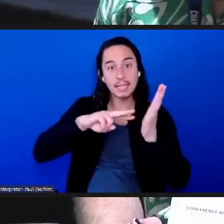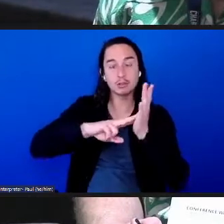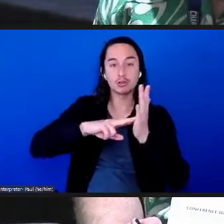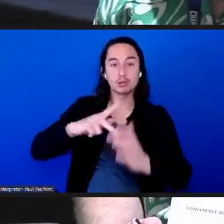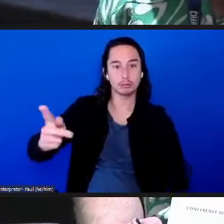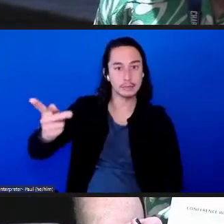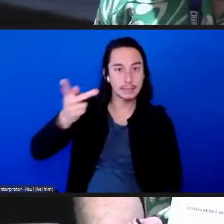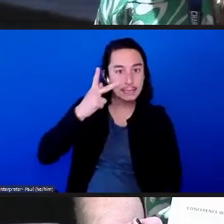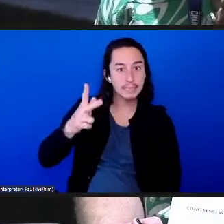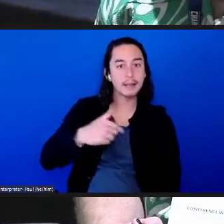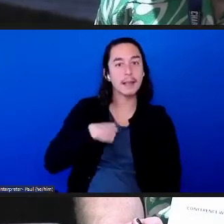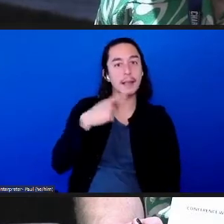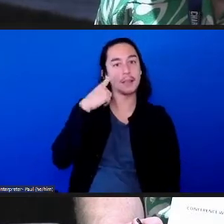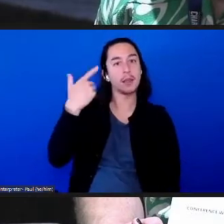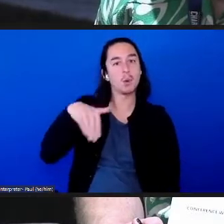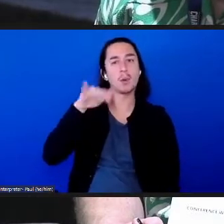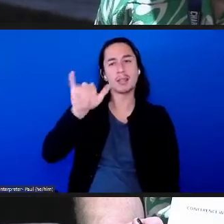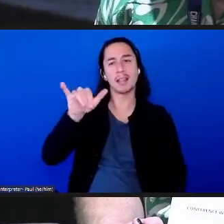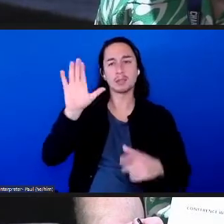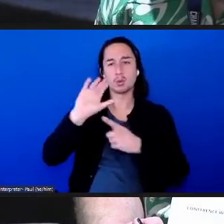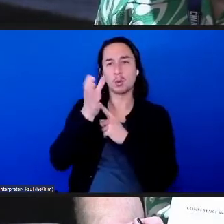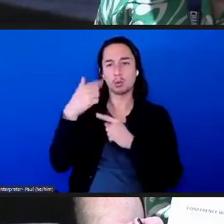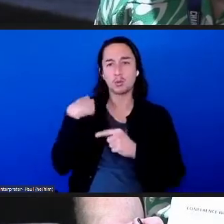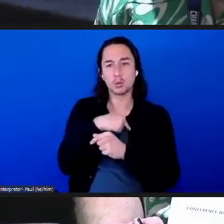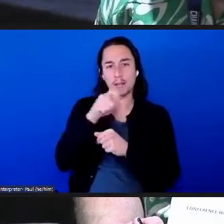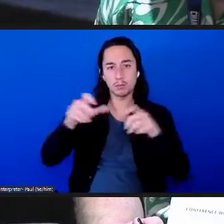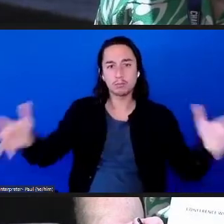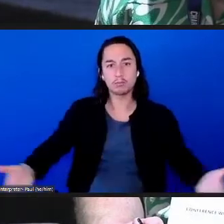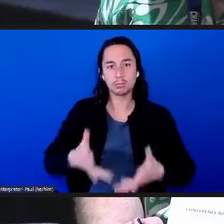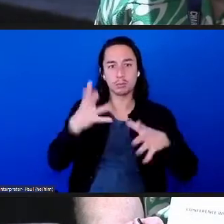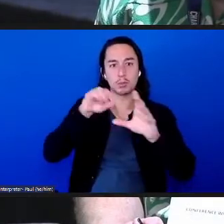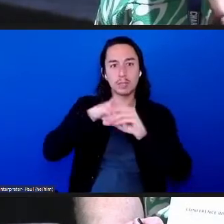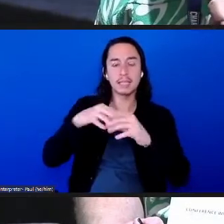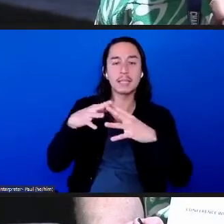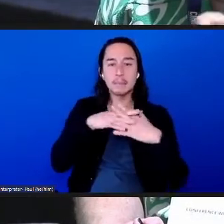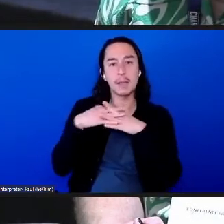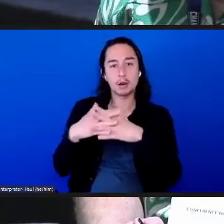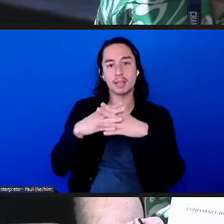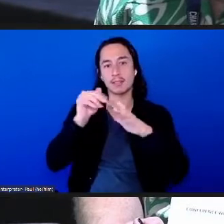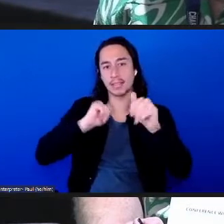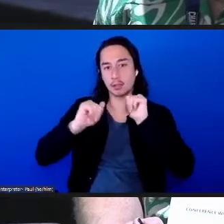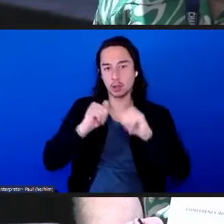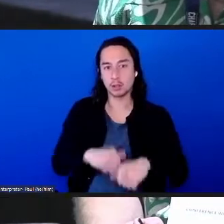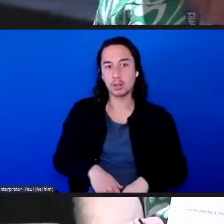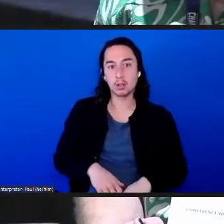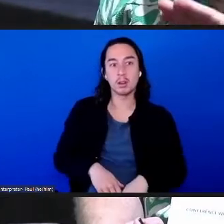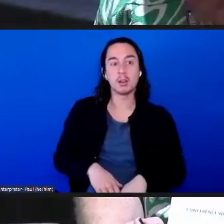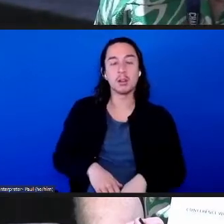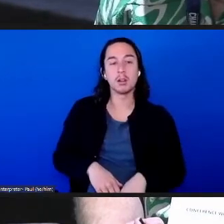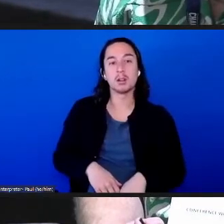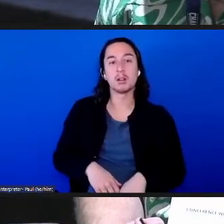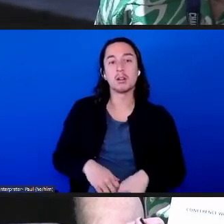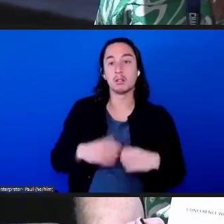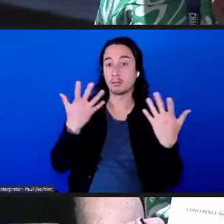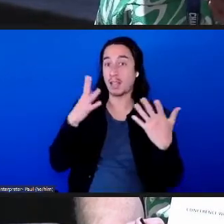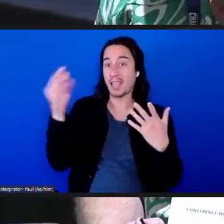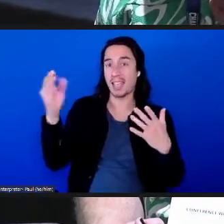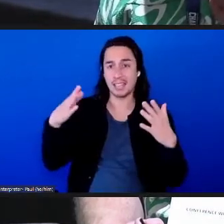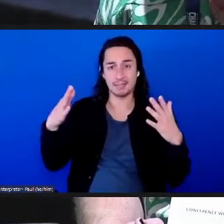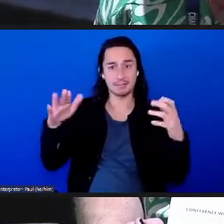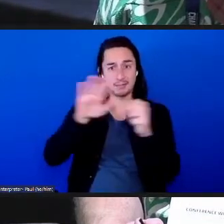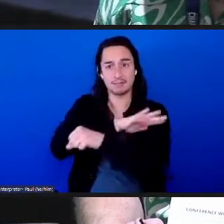I think is the culture that we need to foster in the American theater. In that sense, the entire theater could be